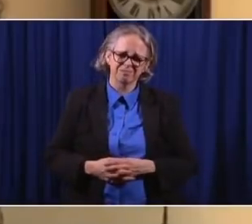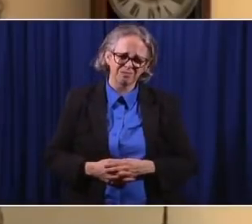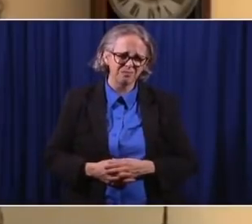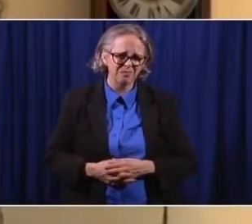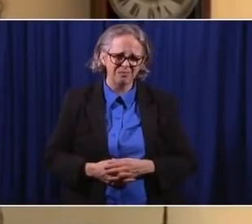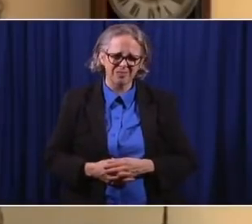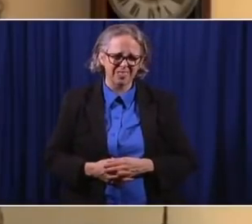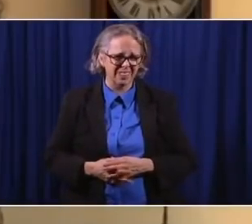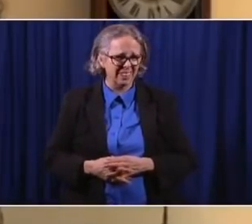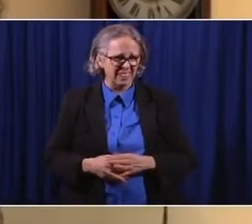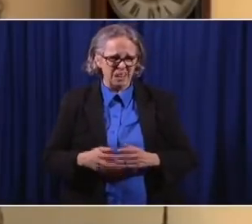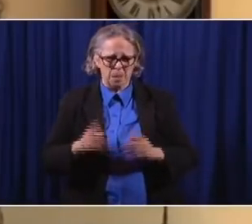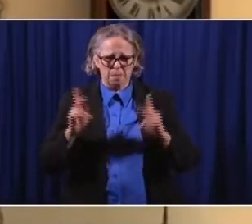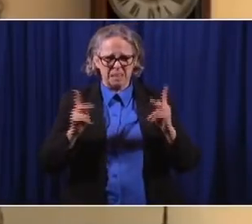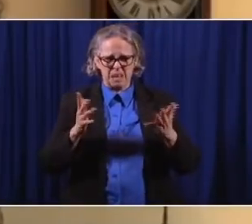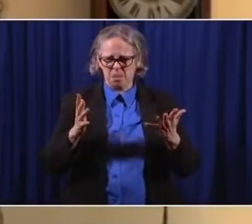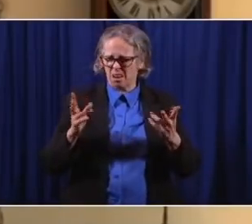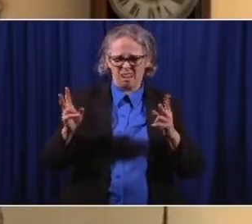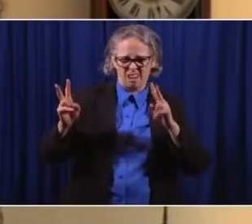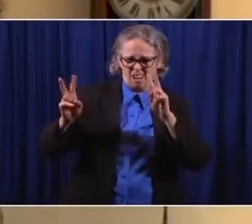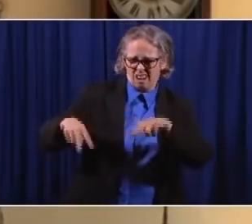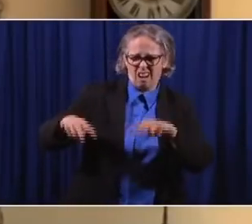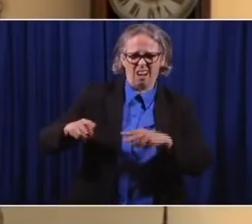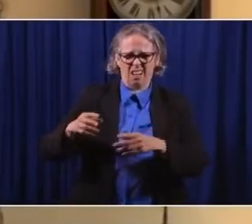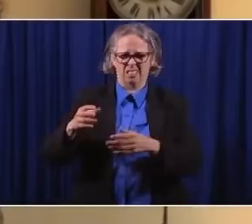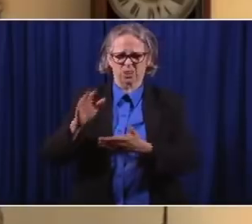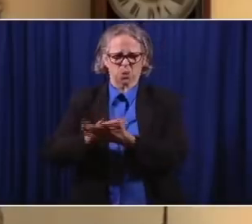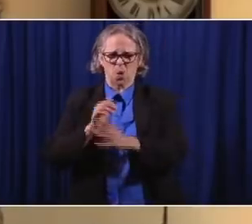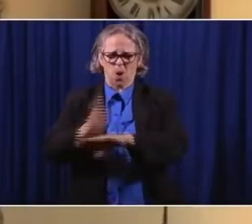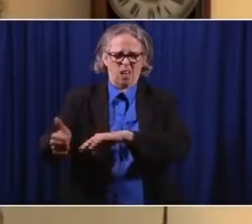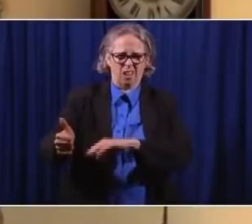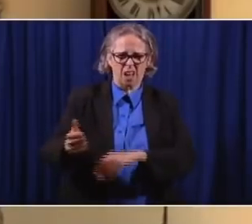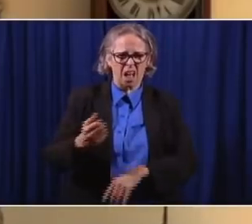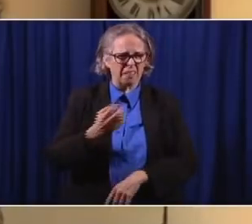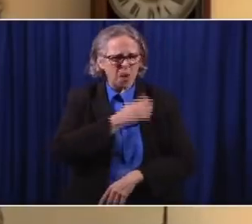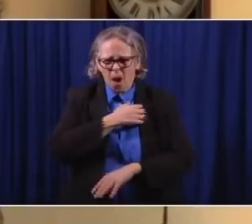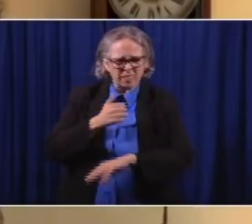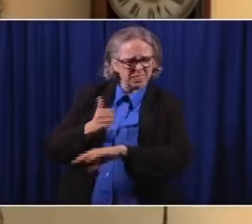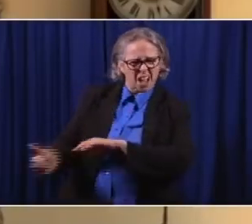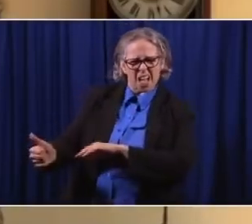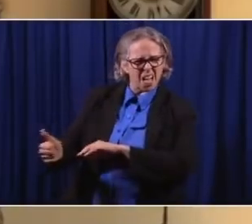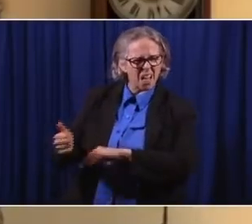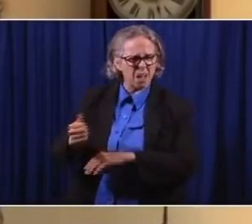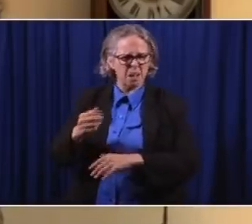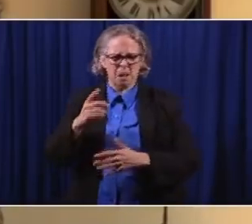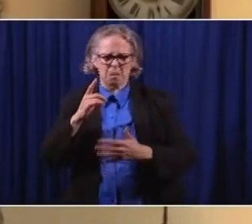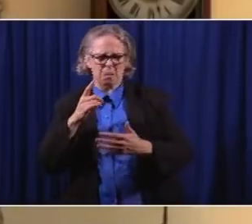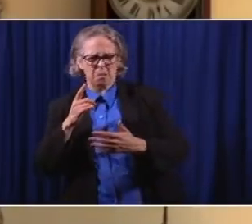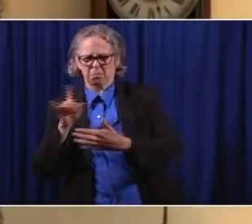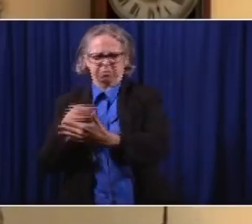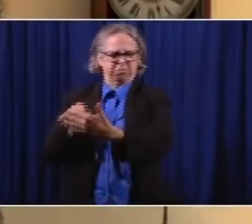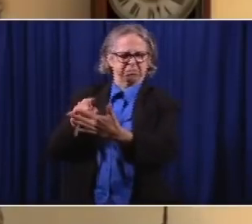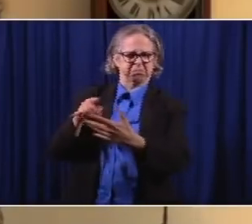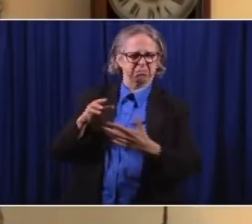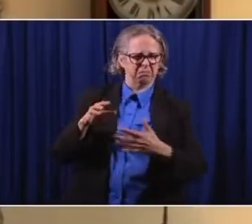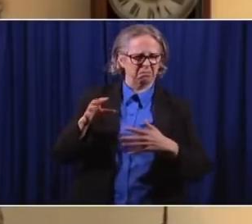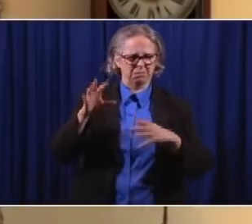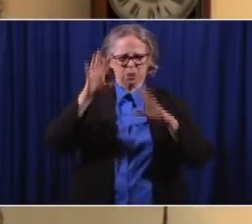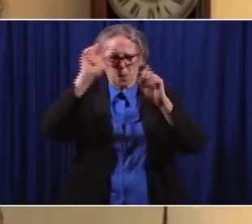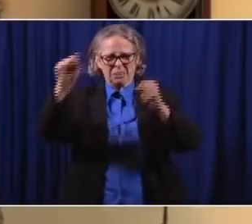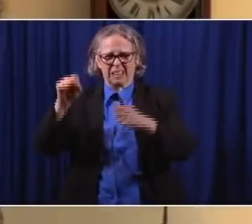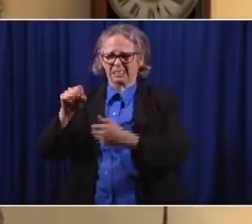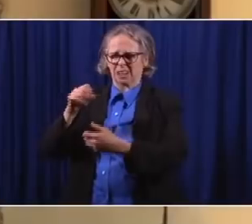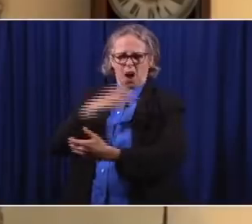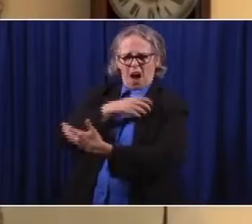school, people who are judging that officer, people who are judging the school official who you see in the video,